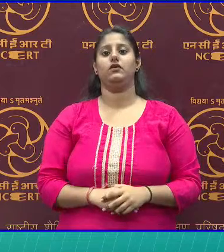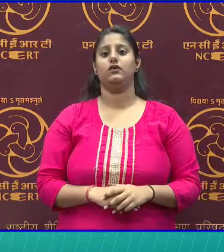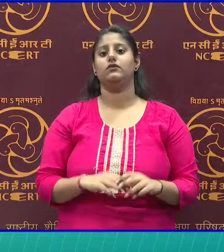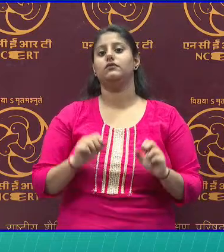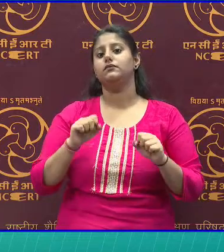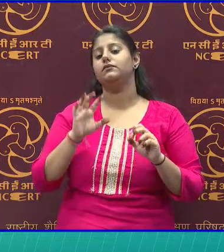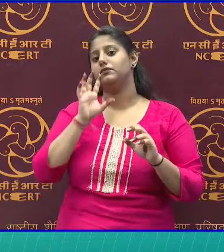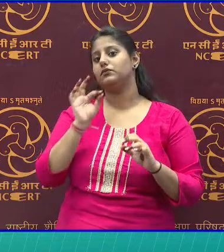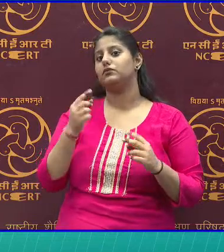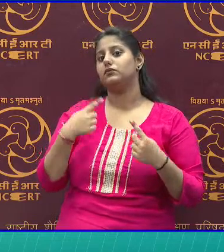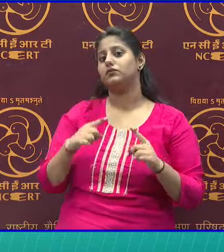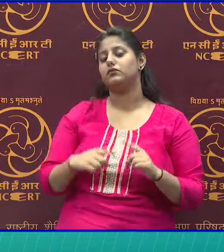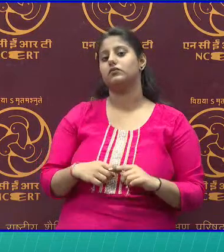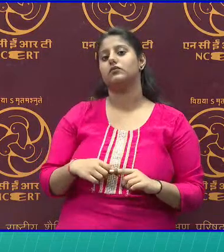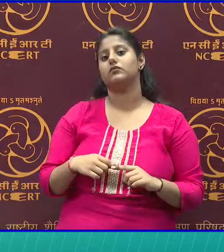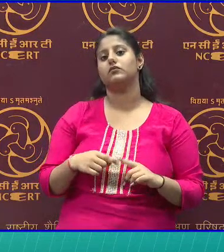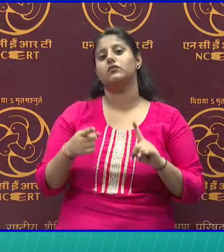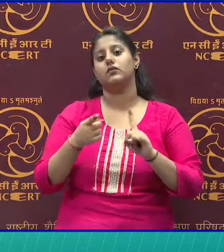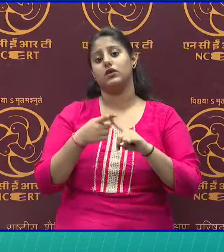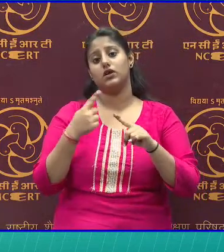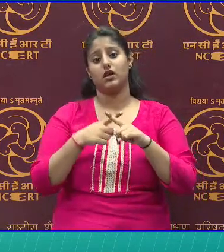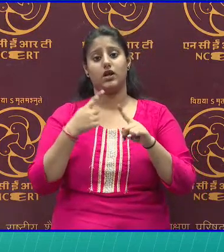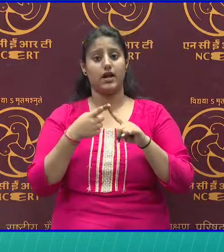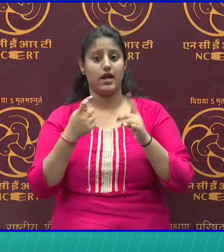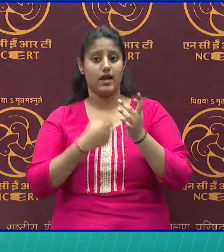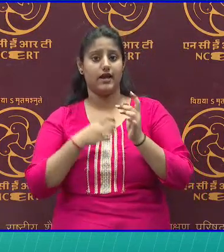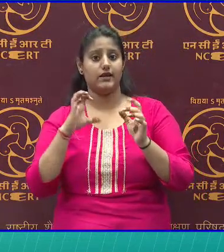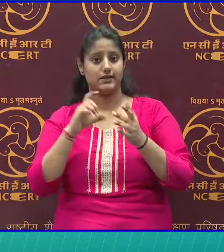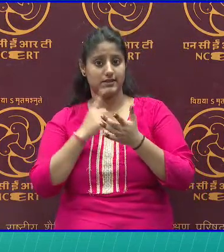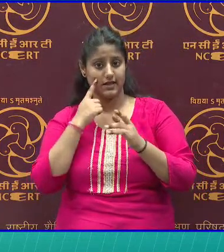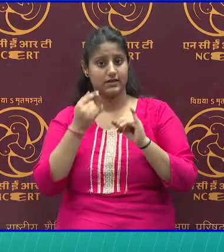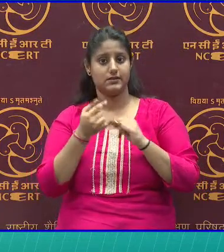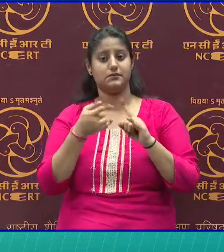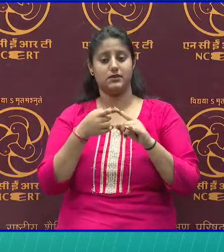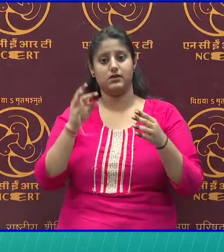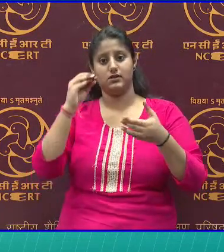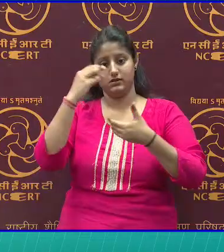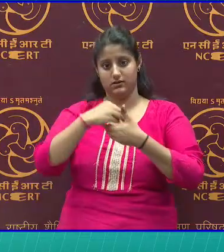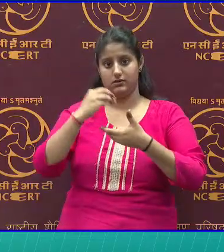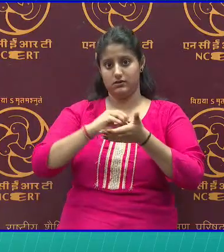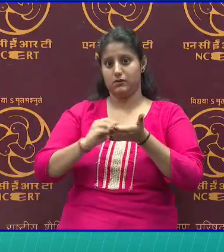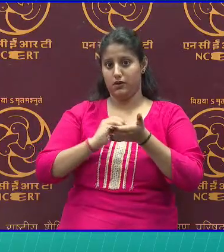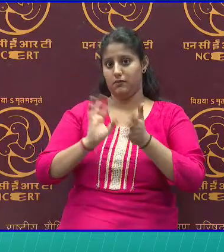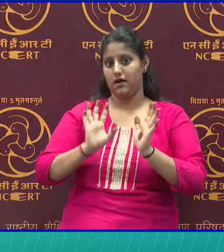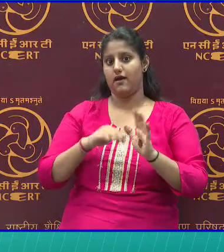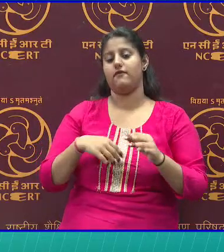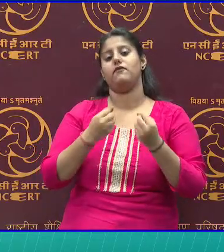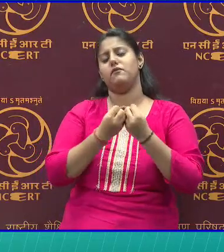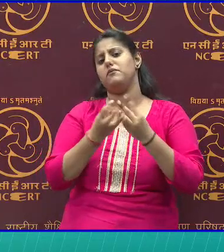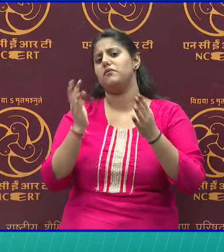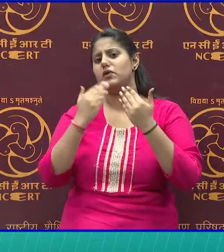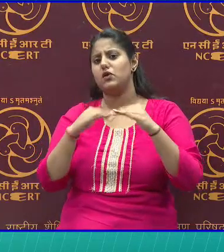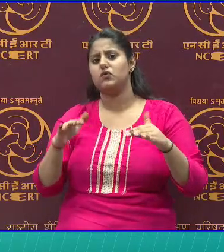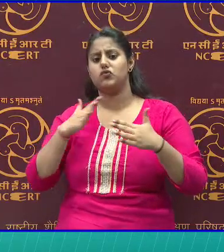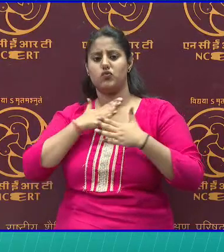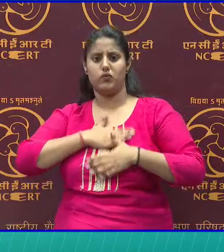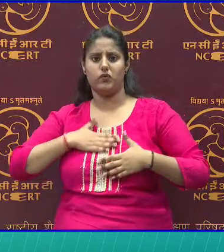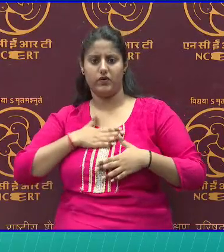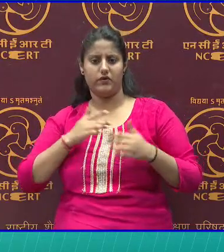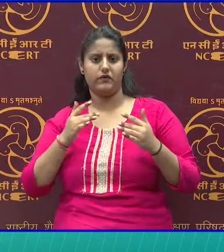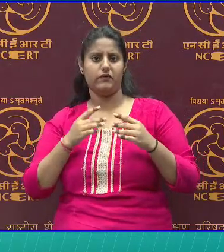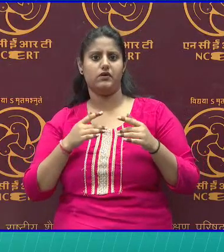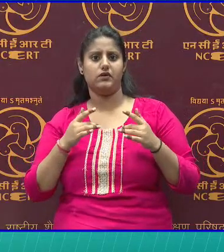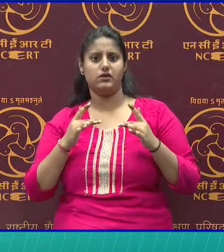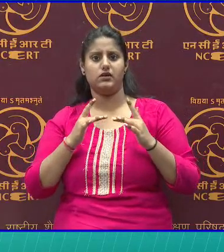Right, and the exercises are also very interesting, they're very engaging, there are lots of activities for students